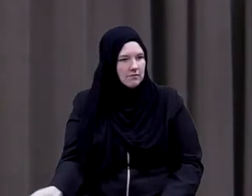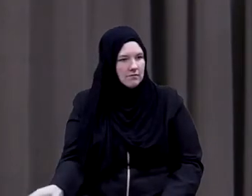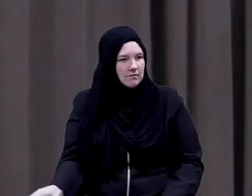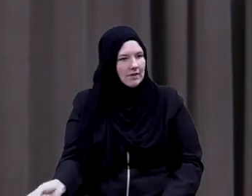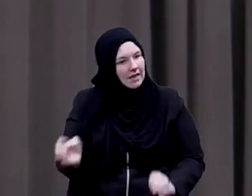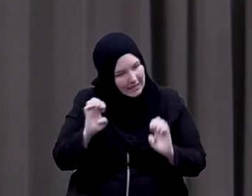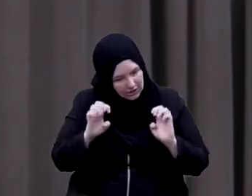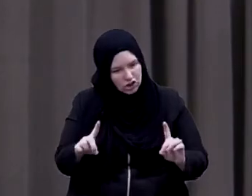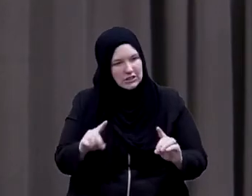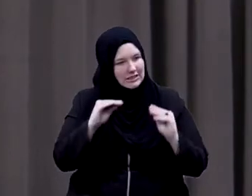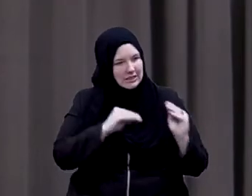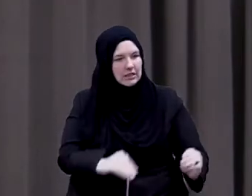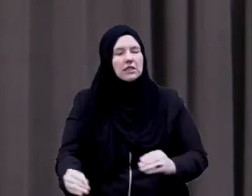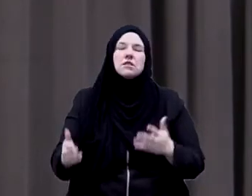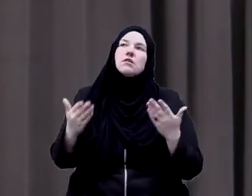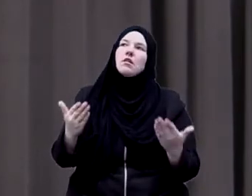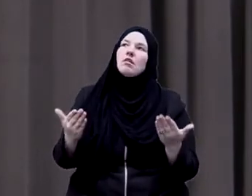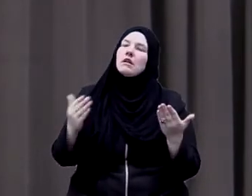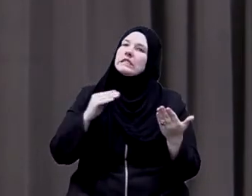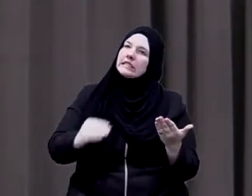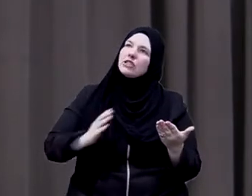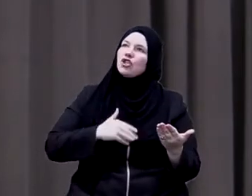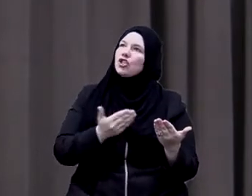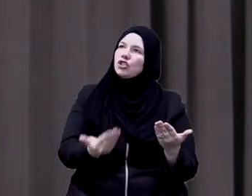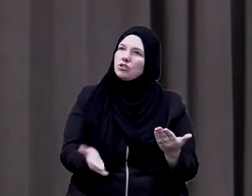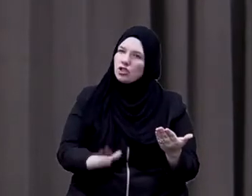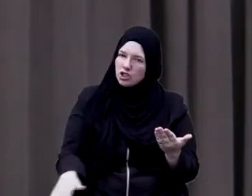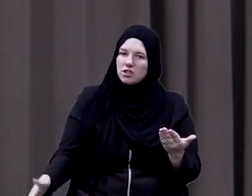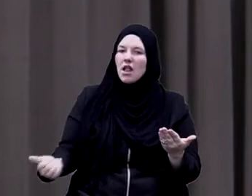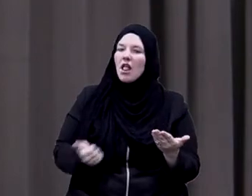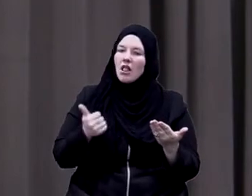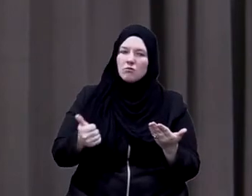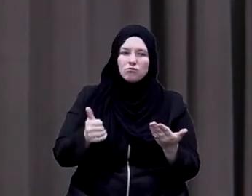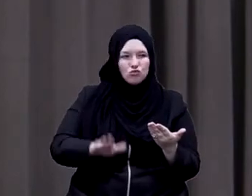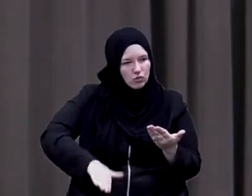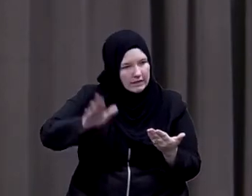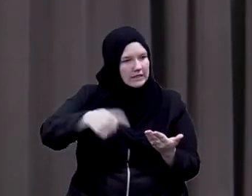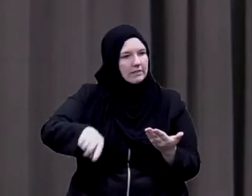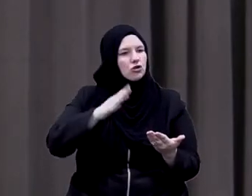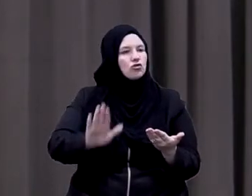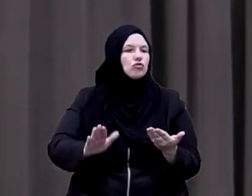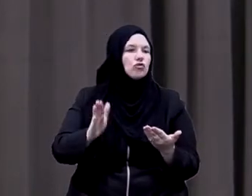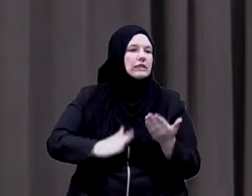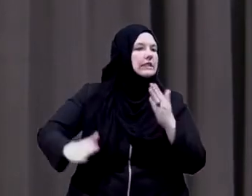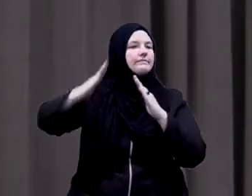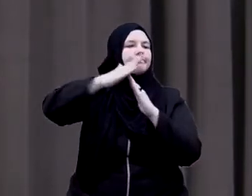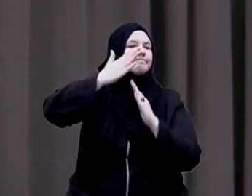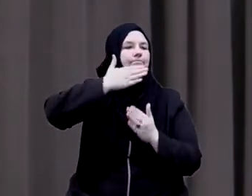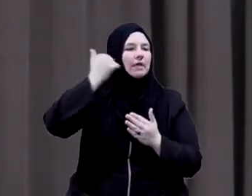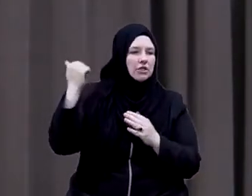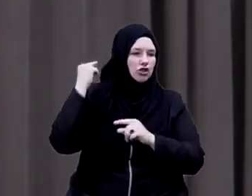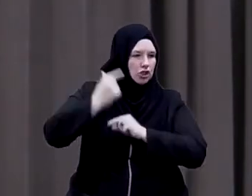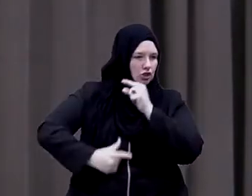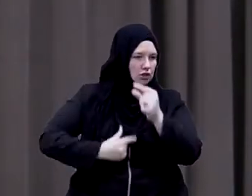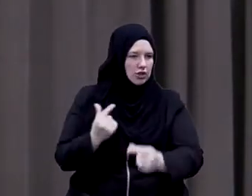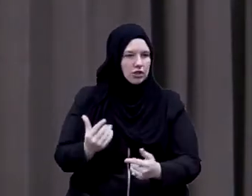educate them and help us teach them and help us raise them up as the greater generation.